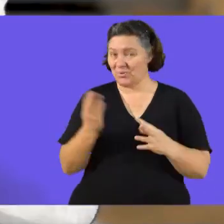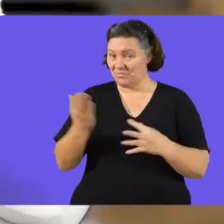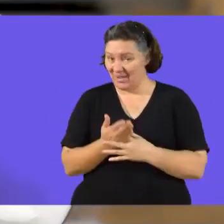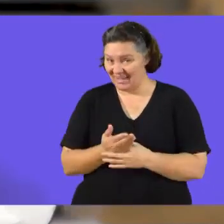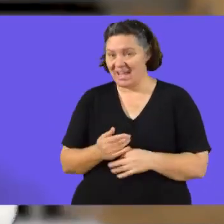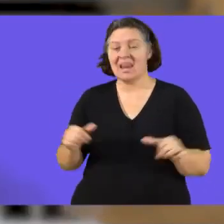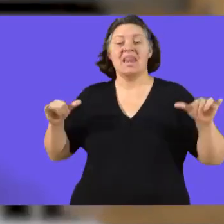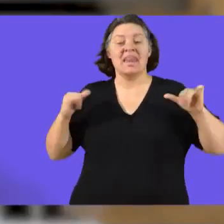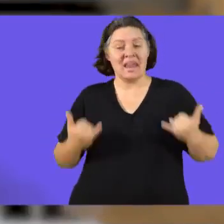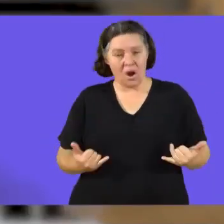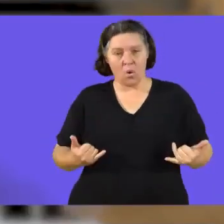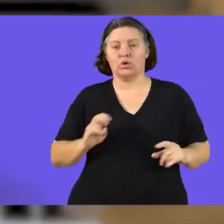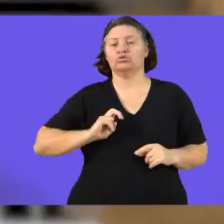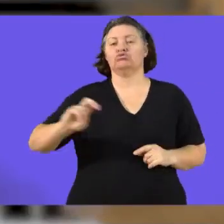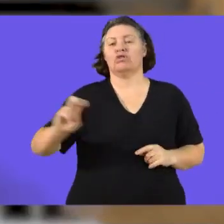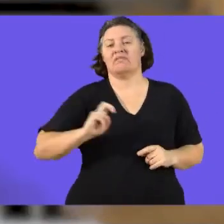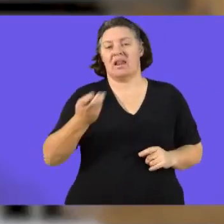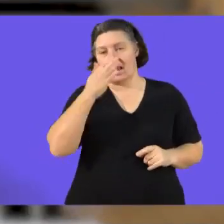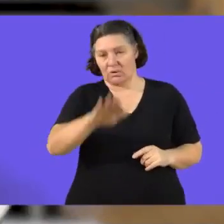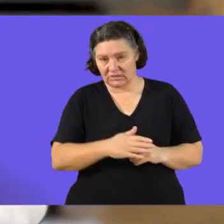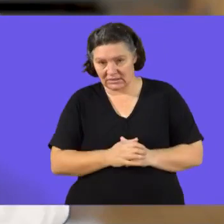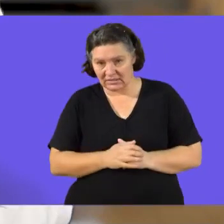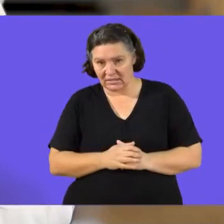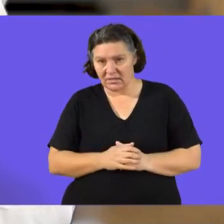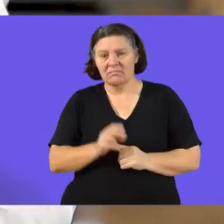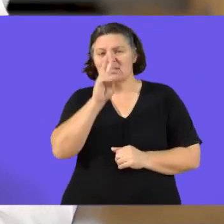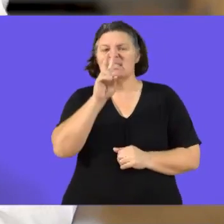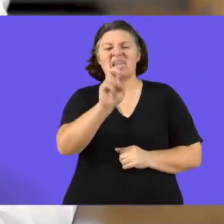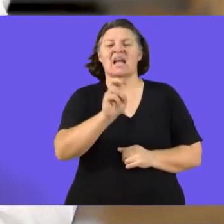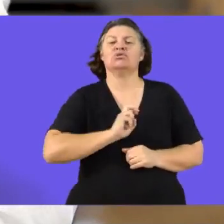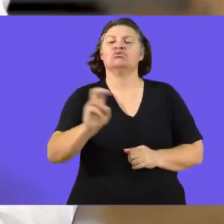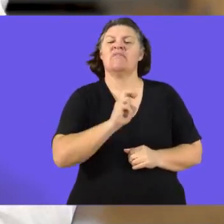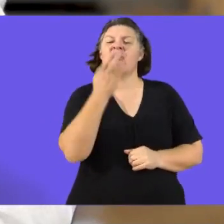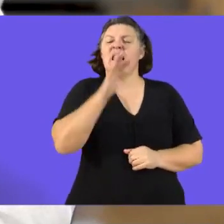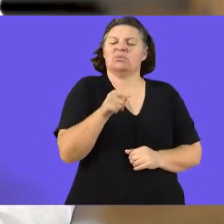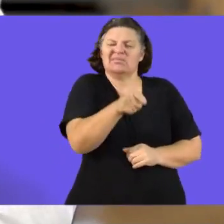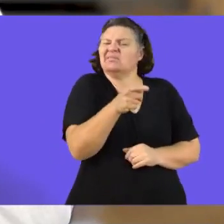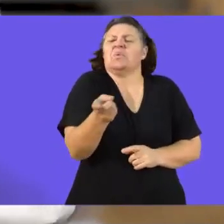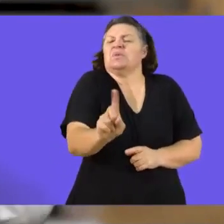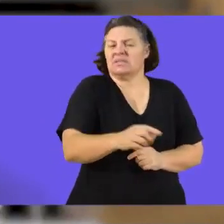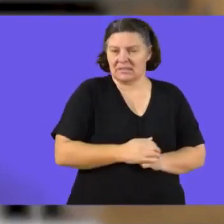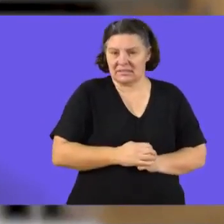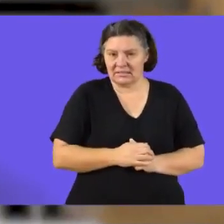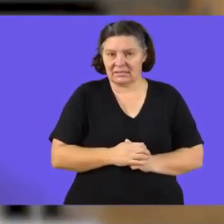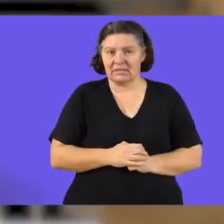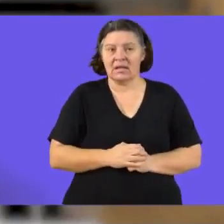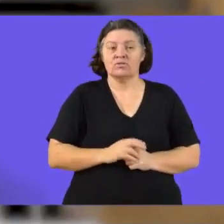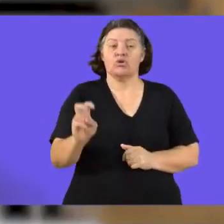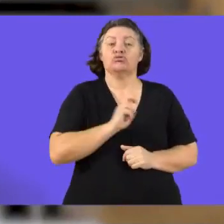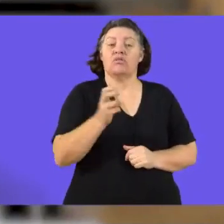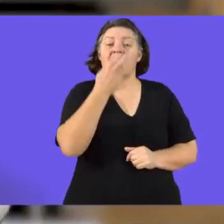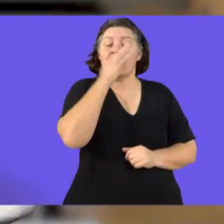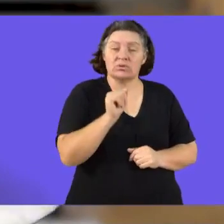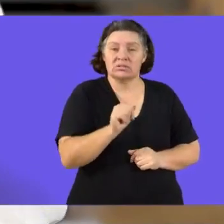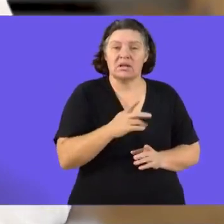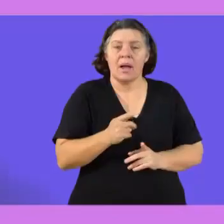Alright guys, welcome back after that short break. We'll continue now with travel allowance. So let's see exactly what a travel allowance is.